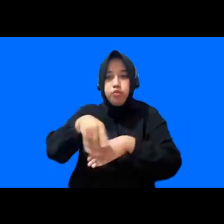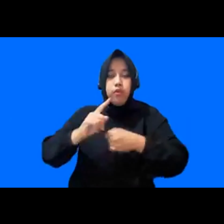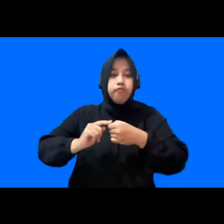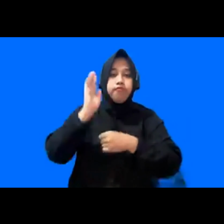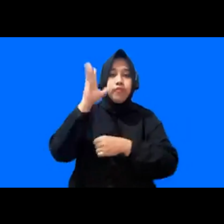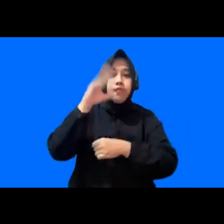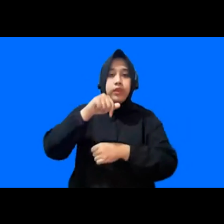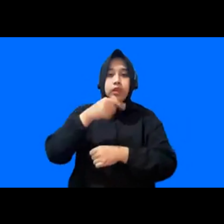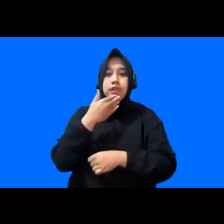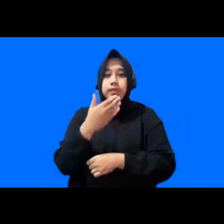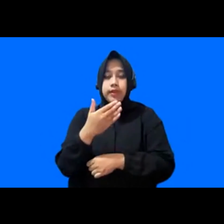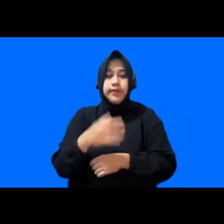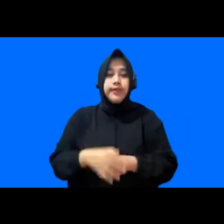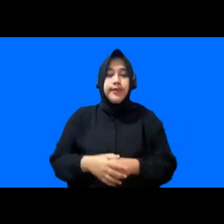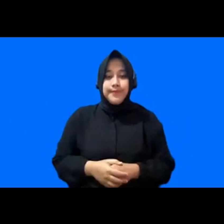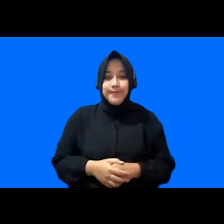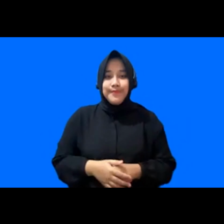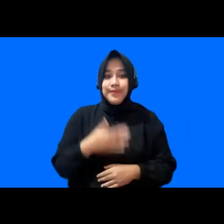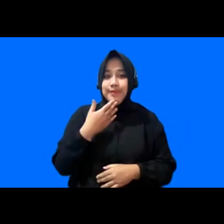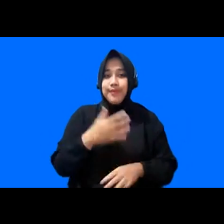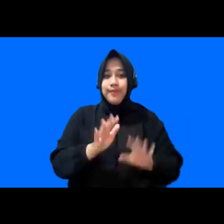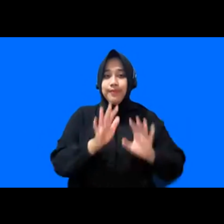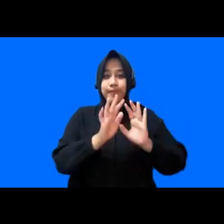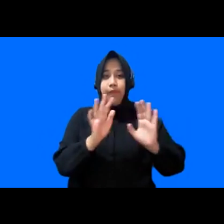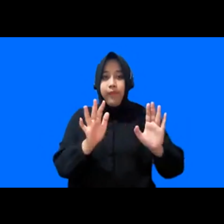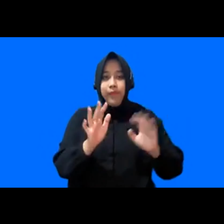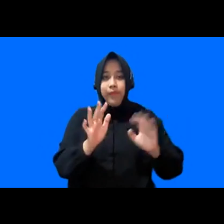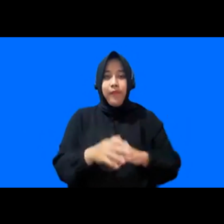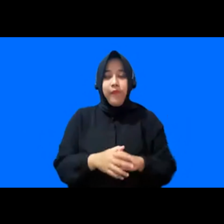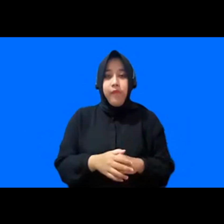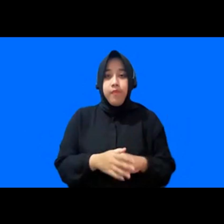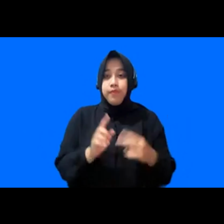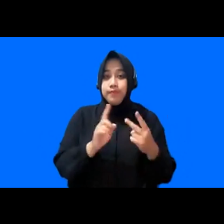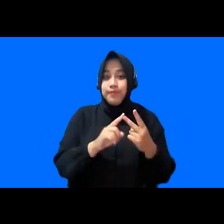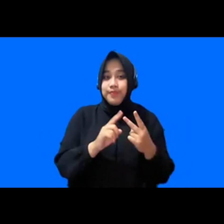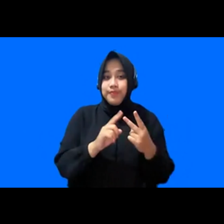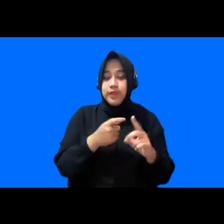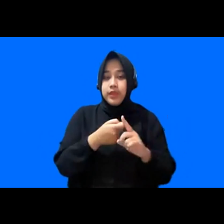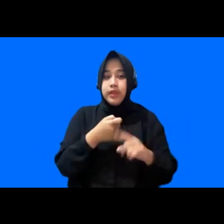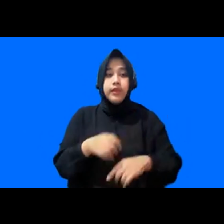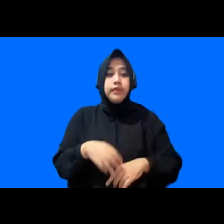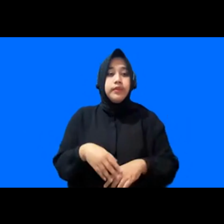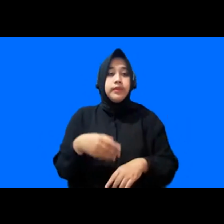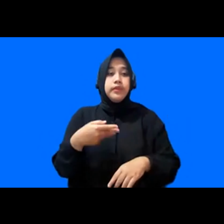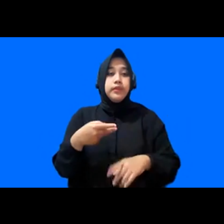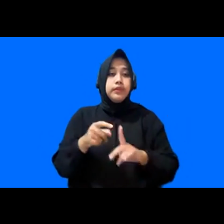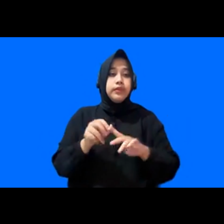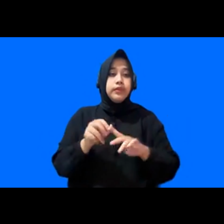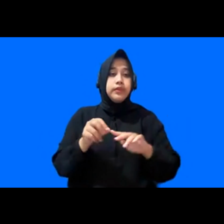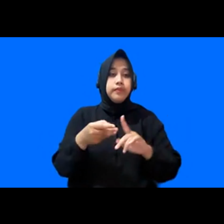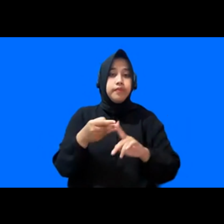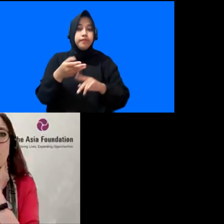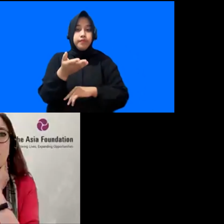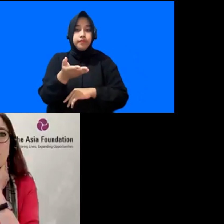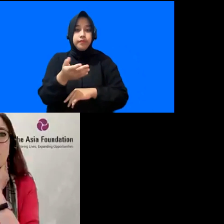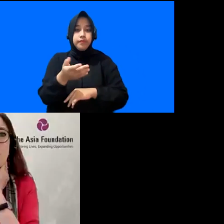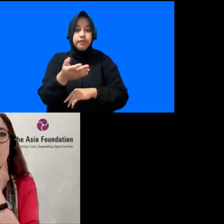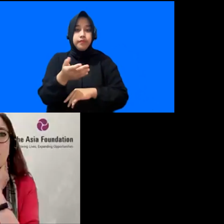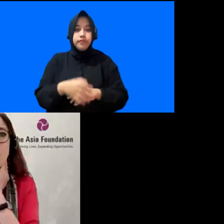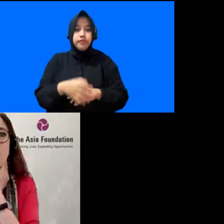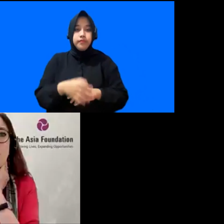Thanks so much, Caroline. And second, we have from the ADB, Wendy Walker, Chief of Social Development Thematic Group,